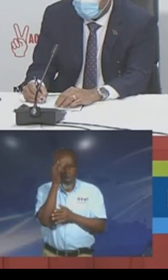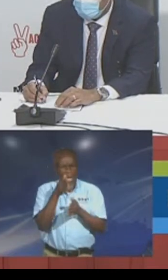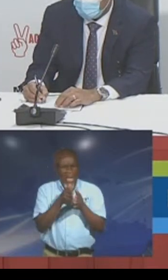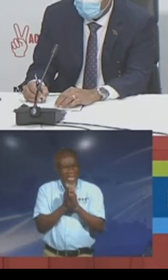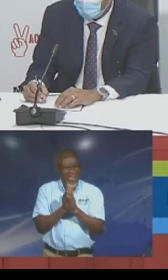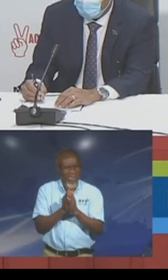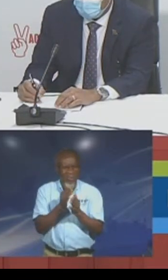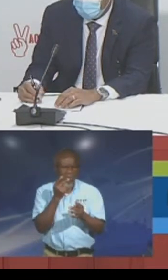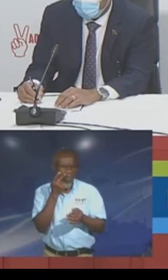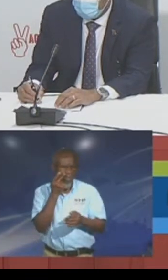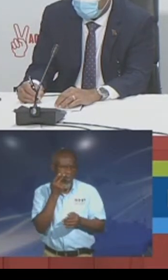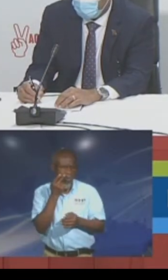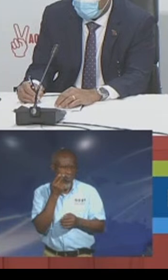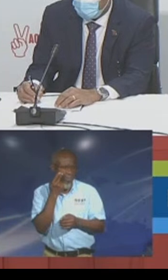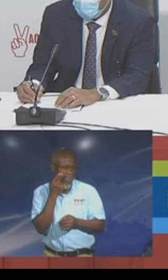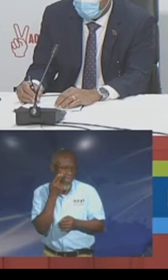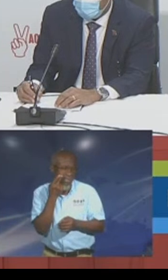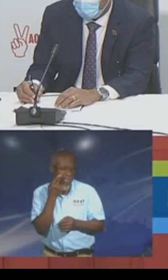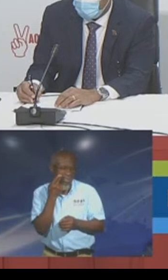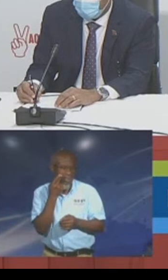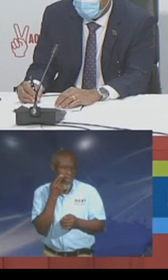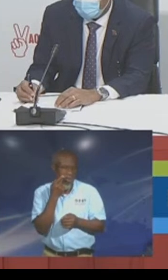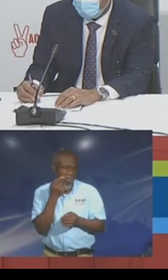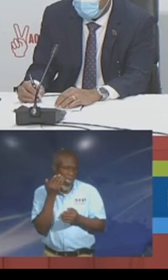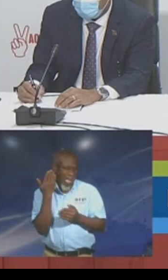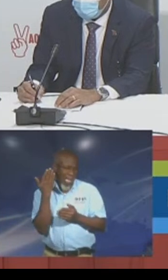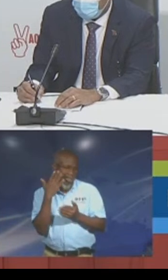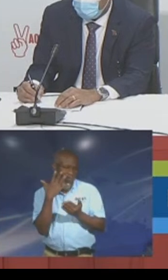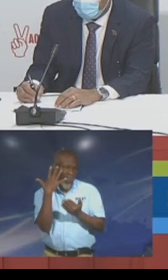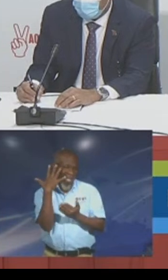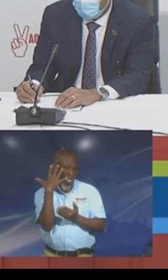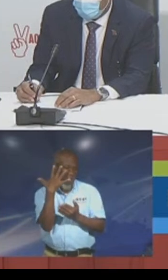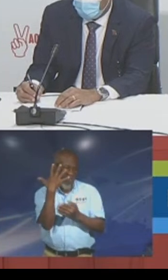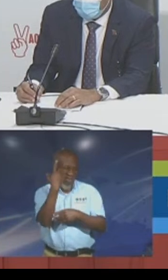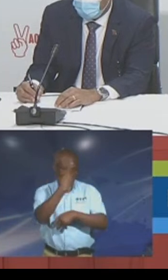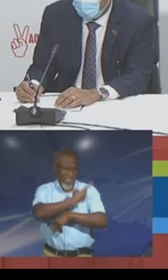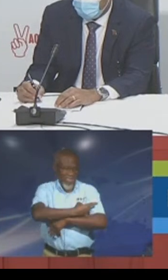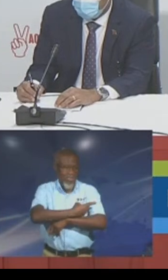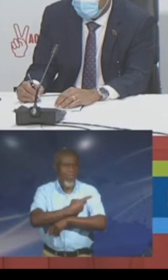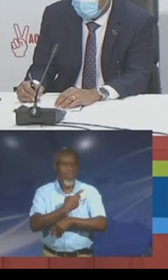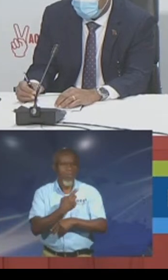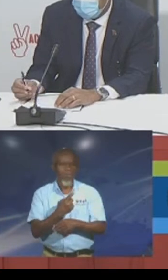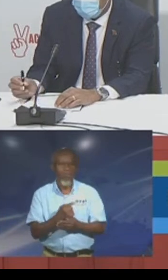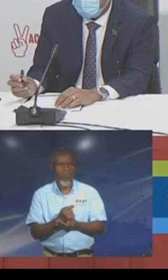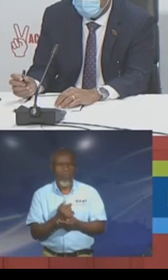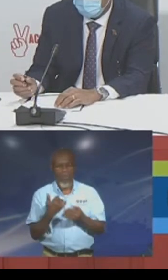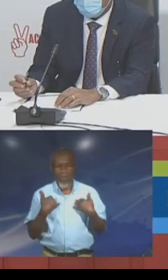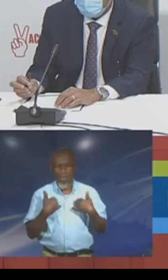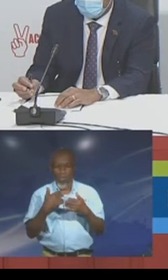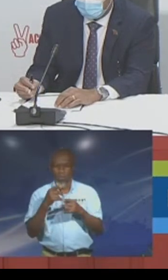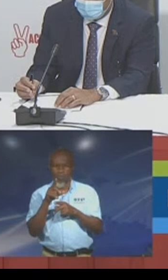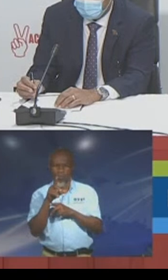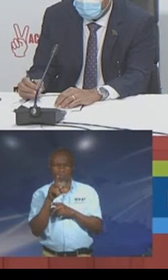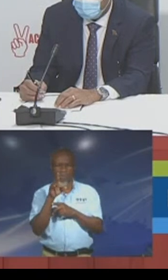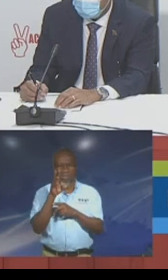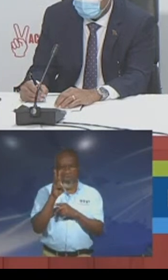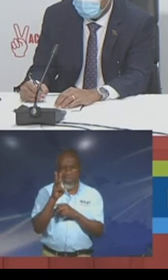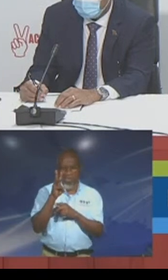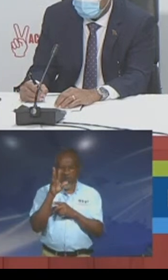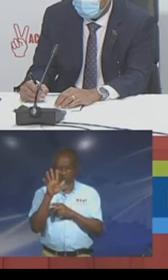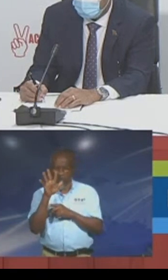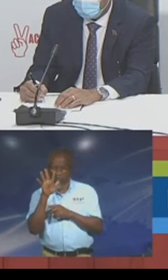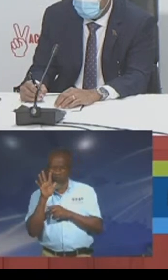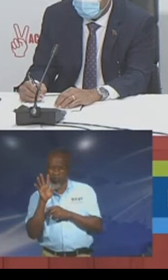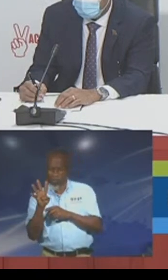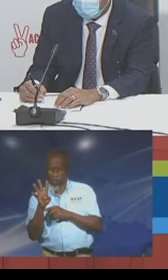seen, let's take in the last 5 days into consideration with the cases, you would have had a total of 654 cases, and